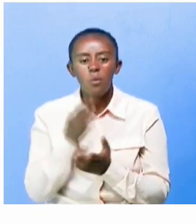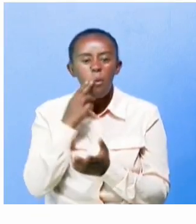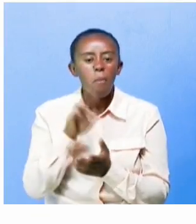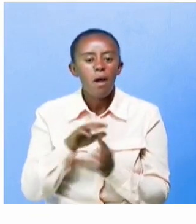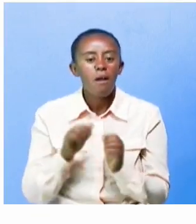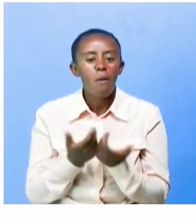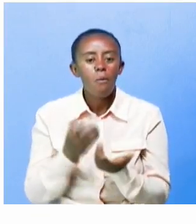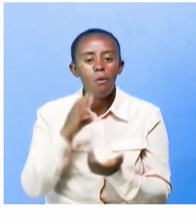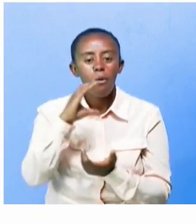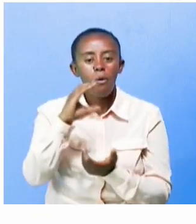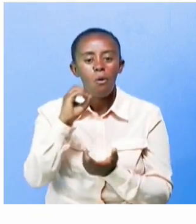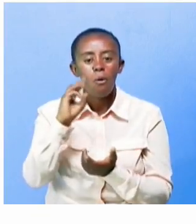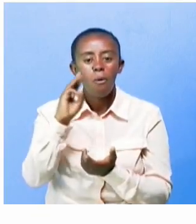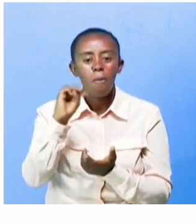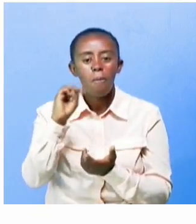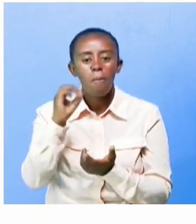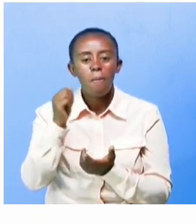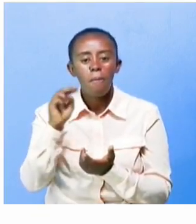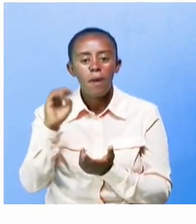commands?